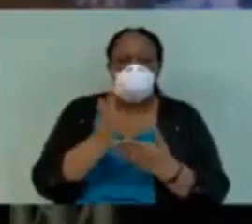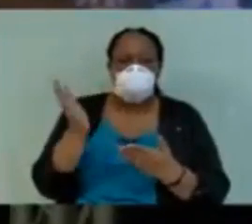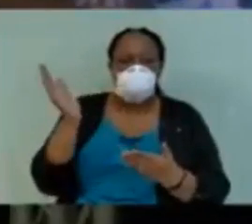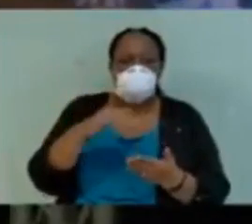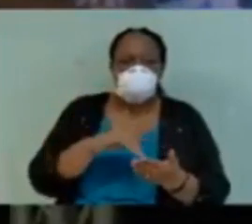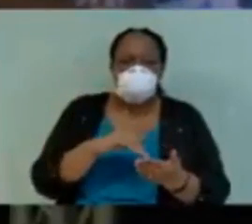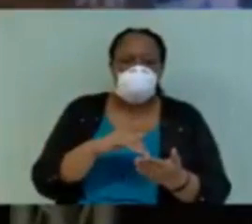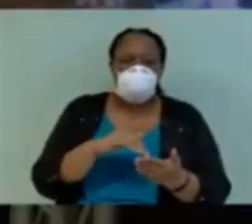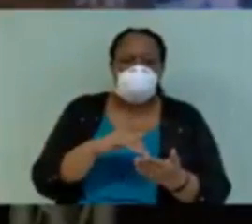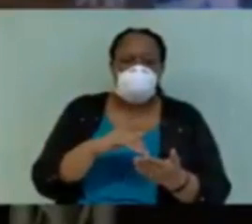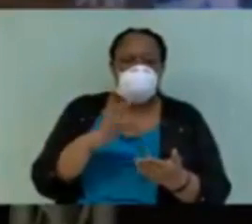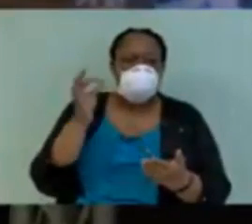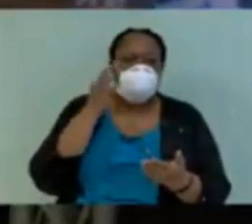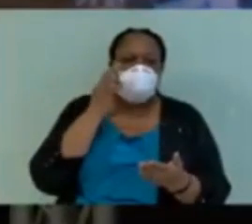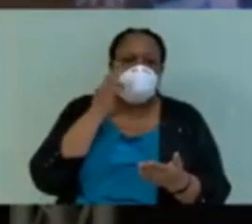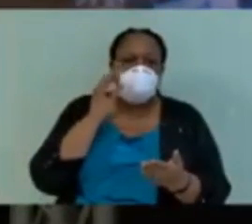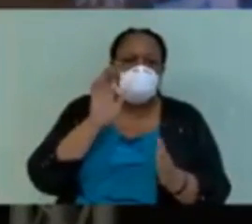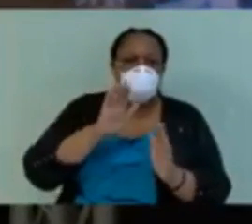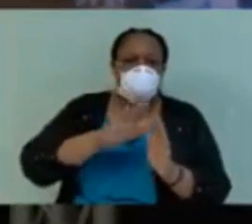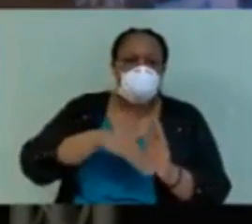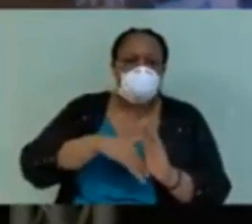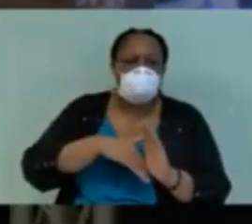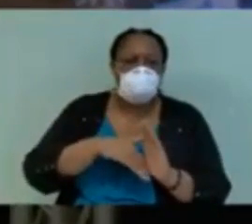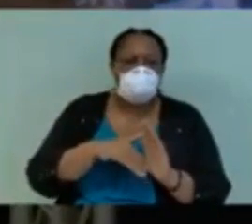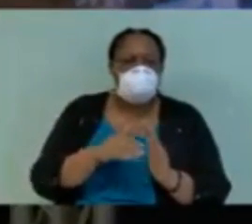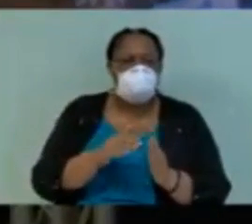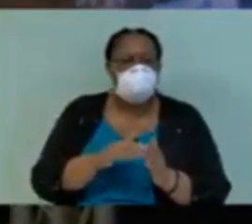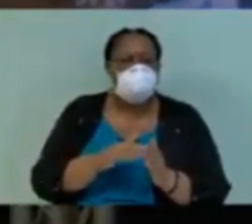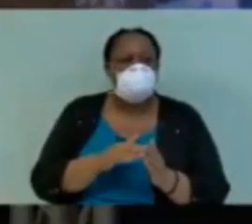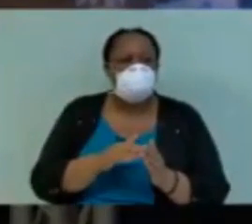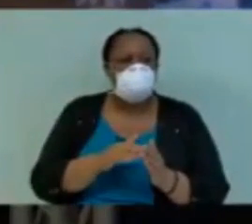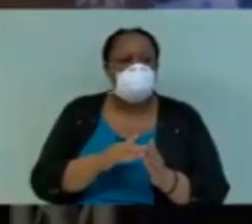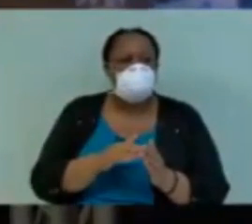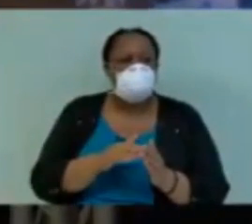decline in the number of containers hitting our shores.